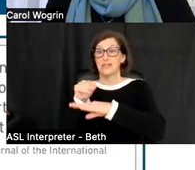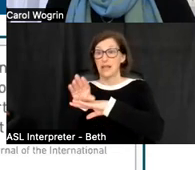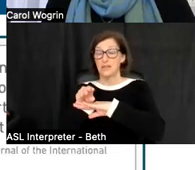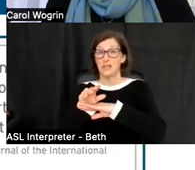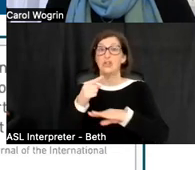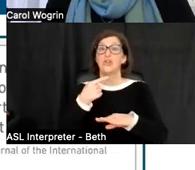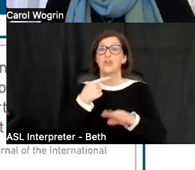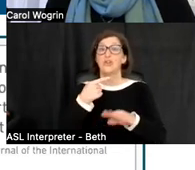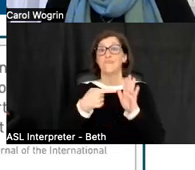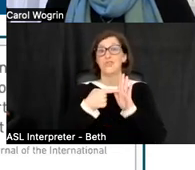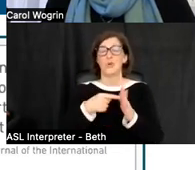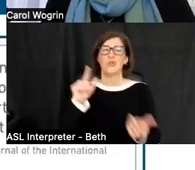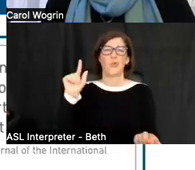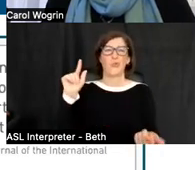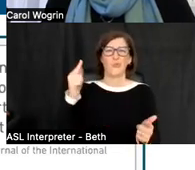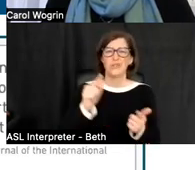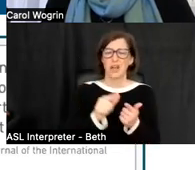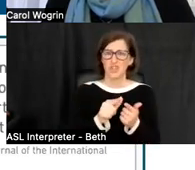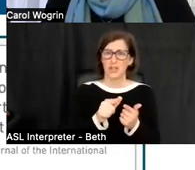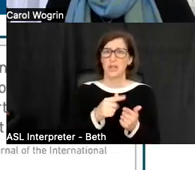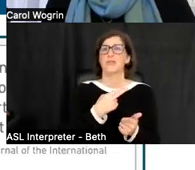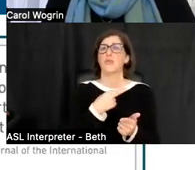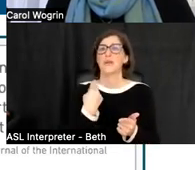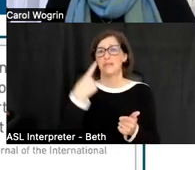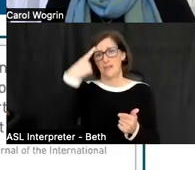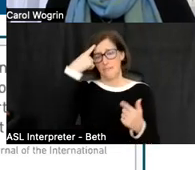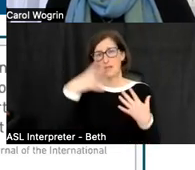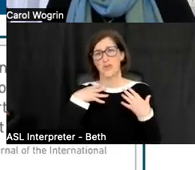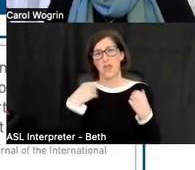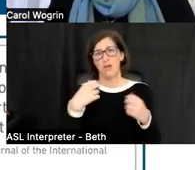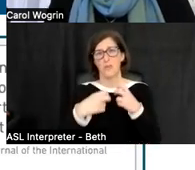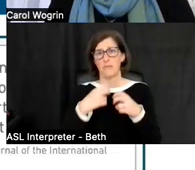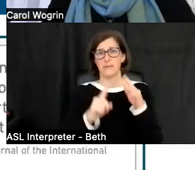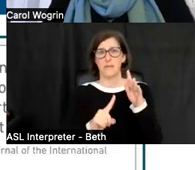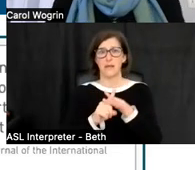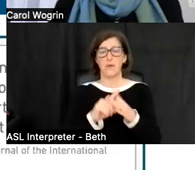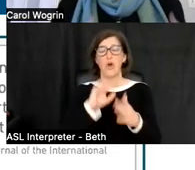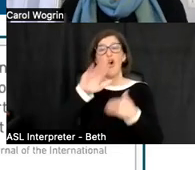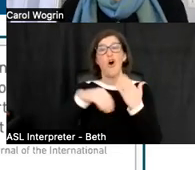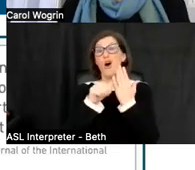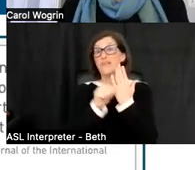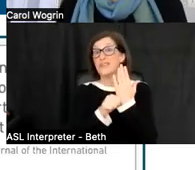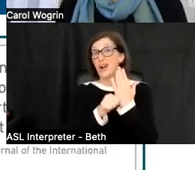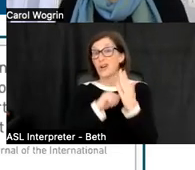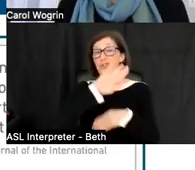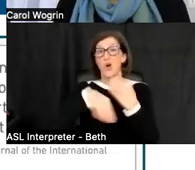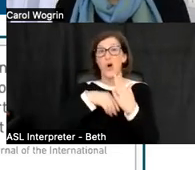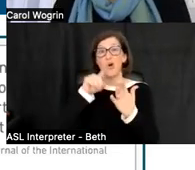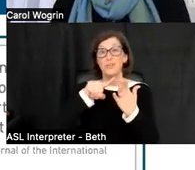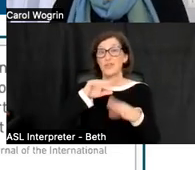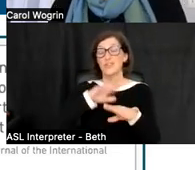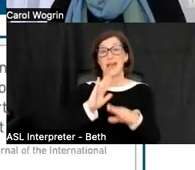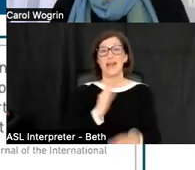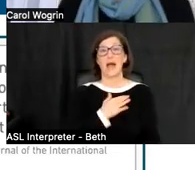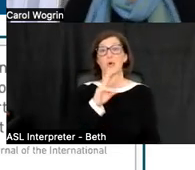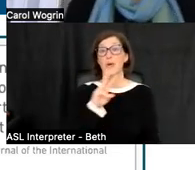dramatic reduction in the risk of mental health problems. All of these articles, all of our research is on our website, or